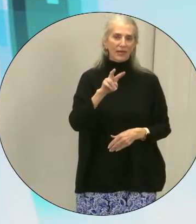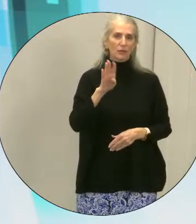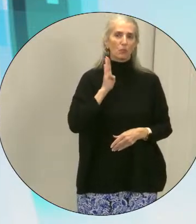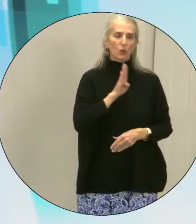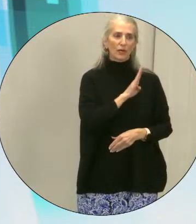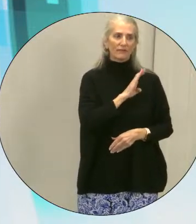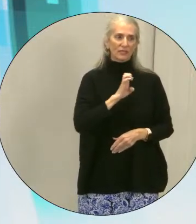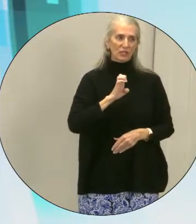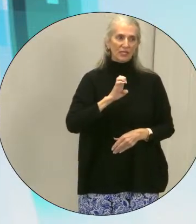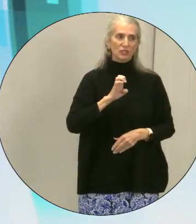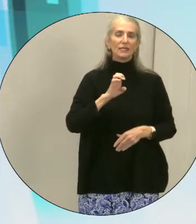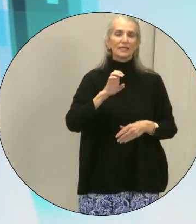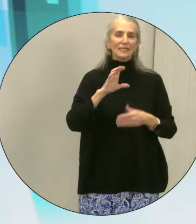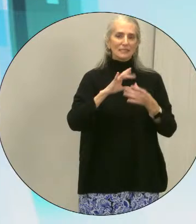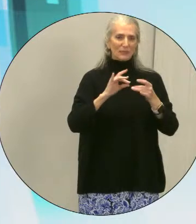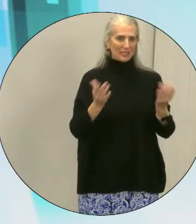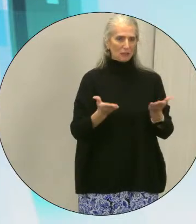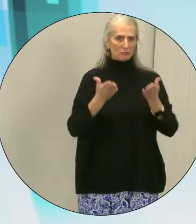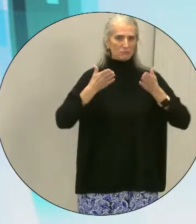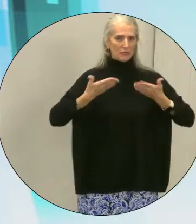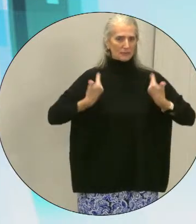Education, speaking here as an individual.